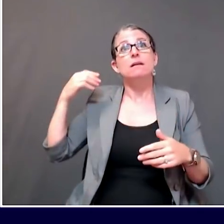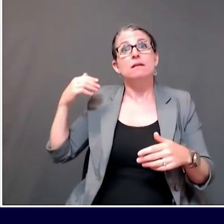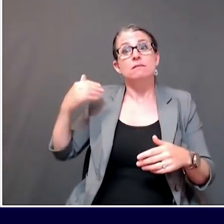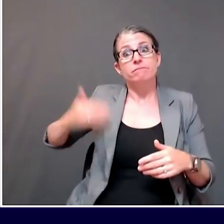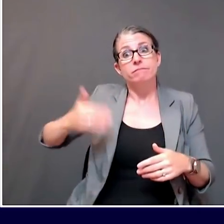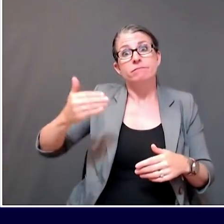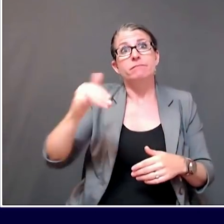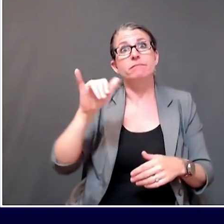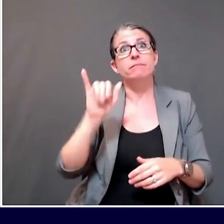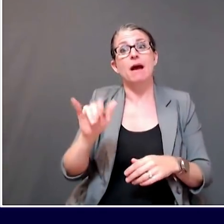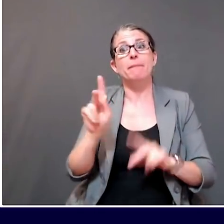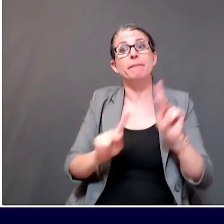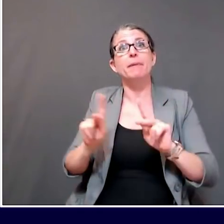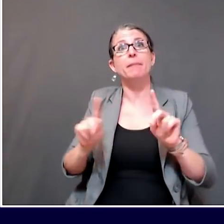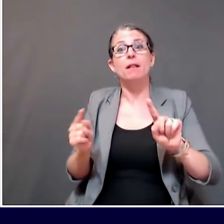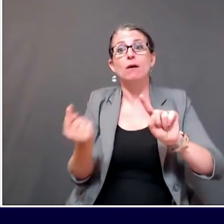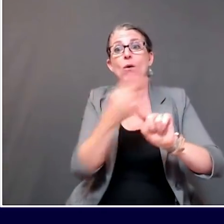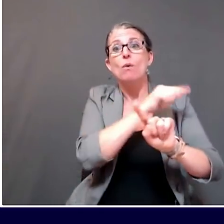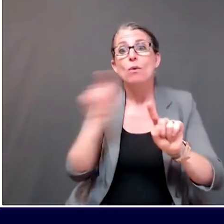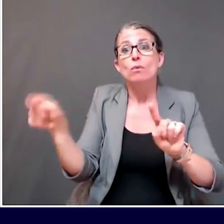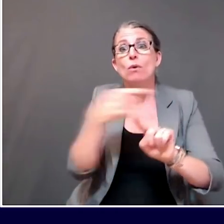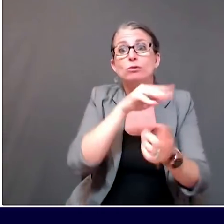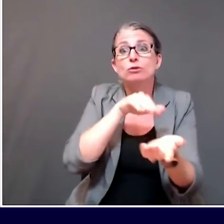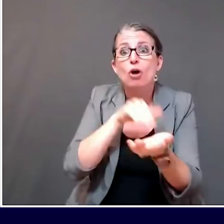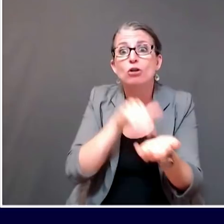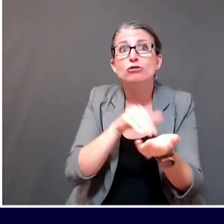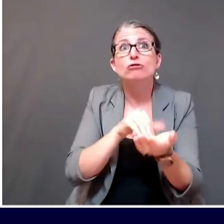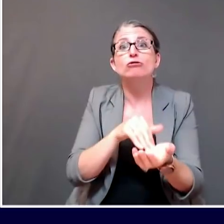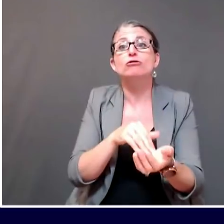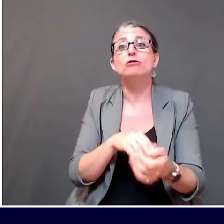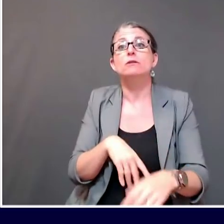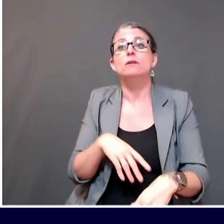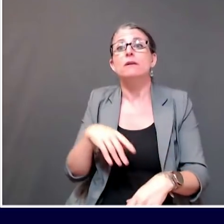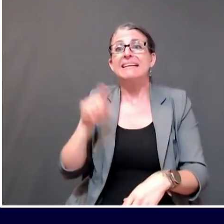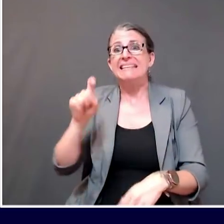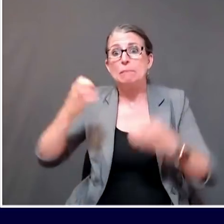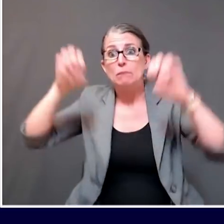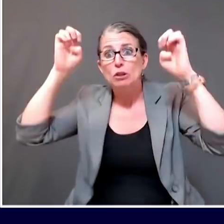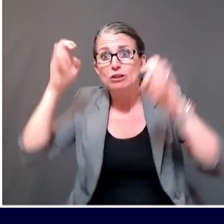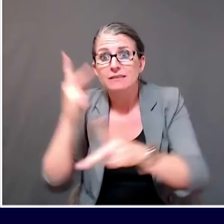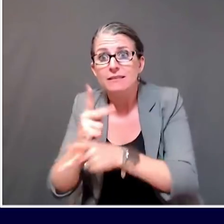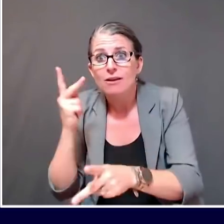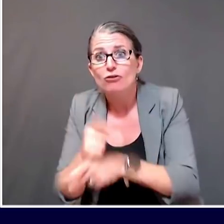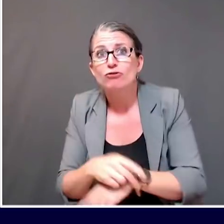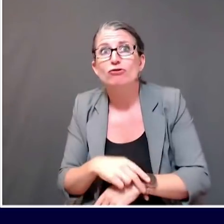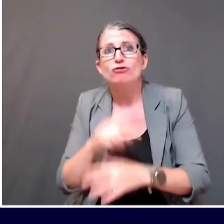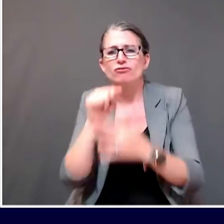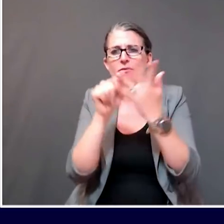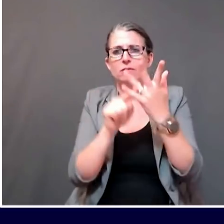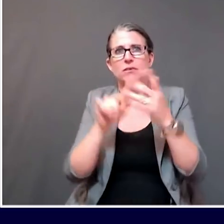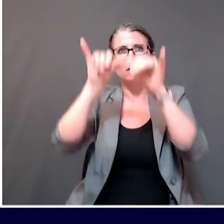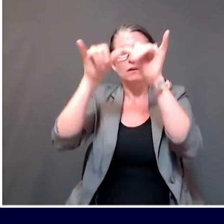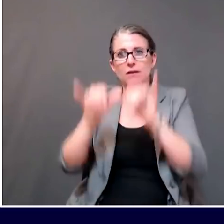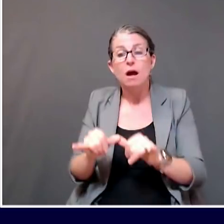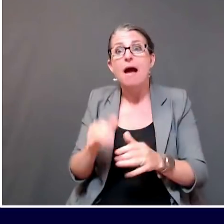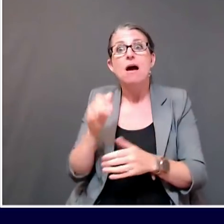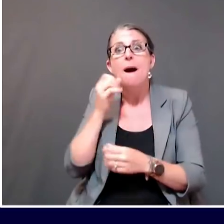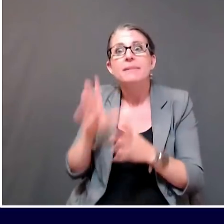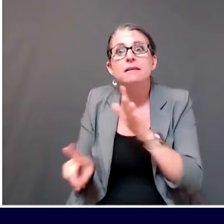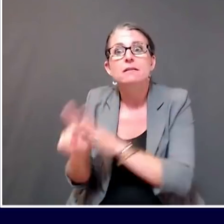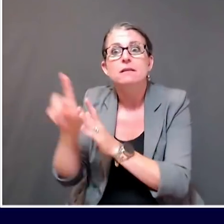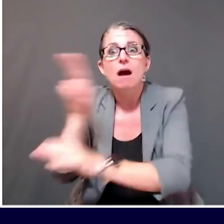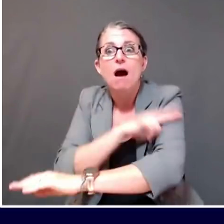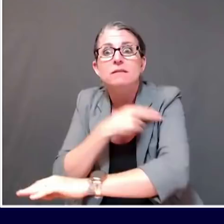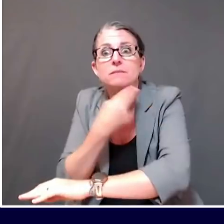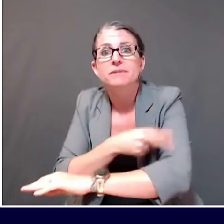ERs with people who are remarking about symptoms that could conceivably be COVID-19. That's just an example of